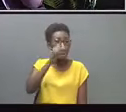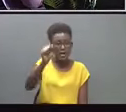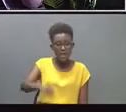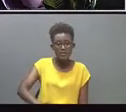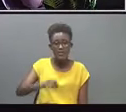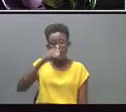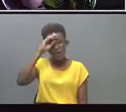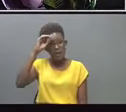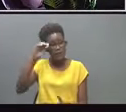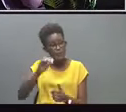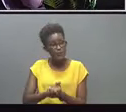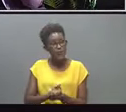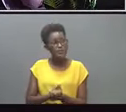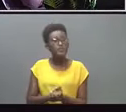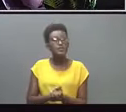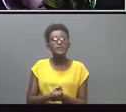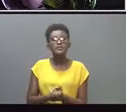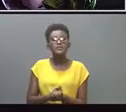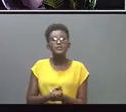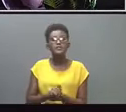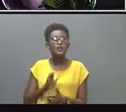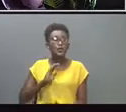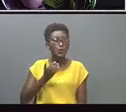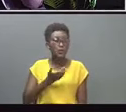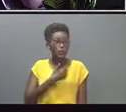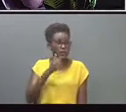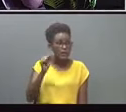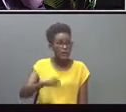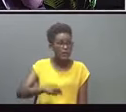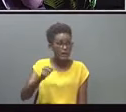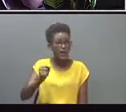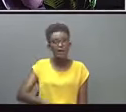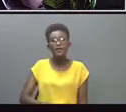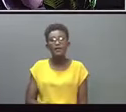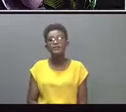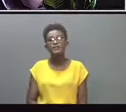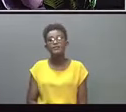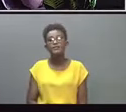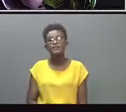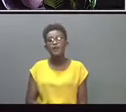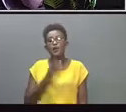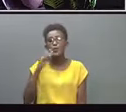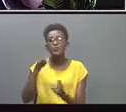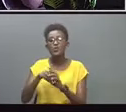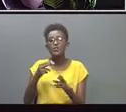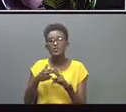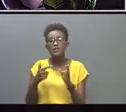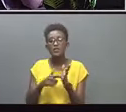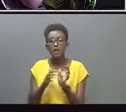you can. We can. In Jesus' name. May we pray.